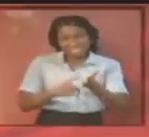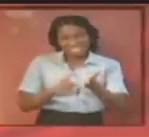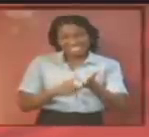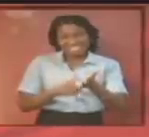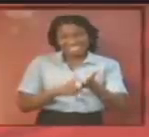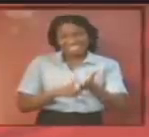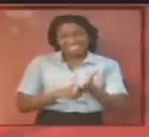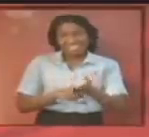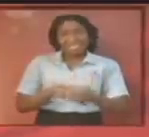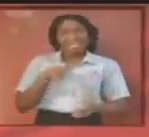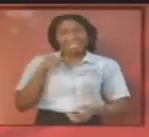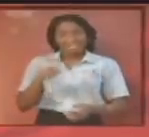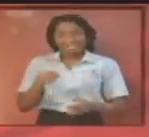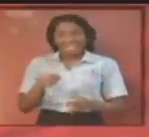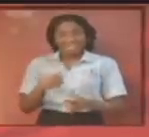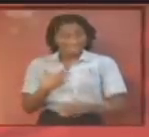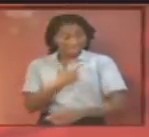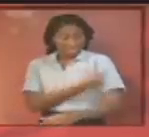to vaccines as